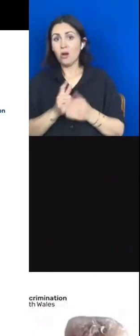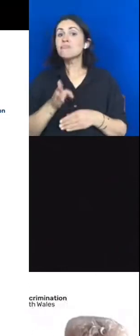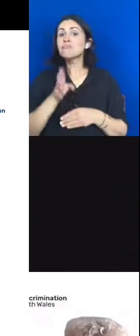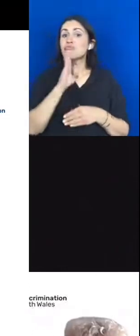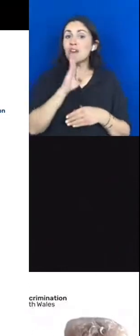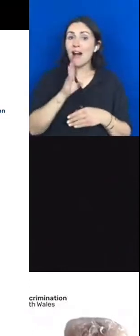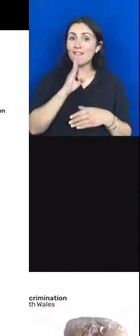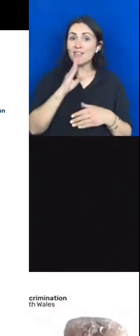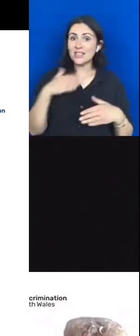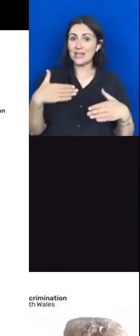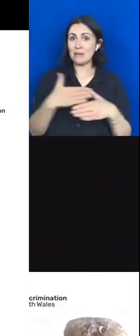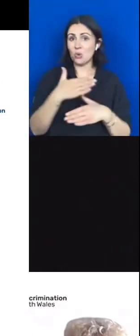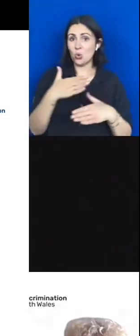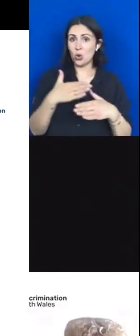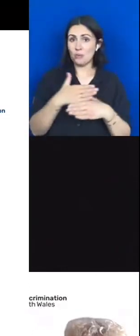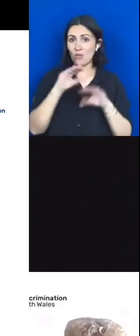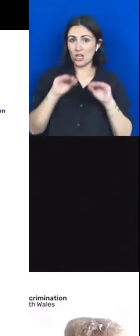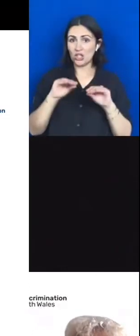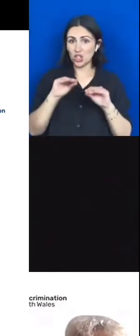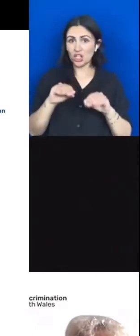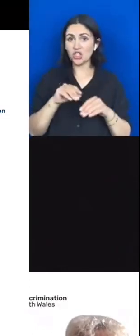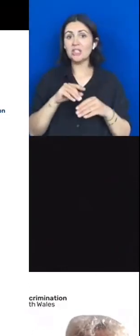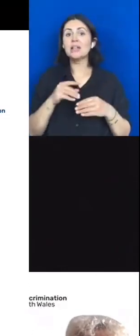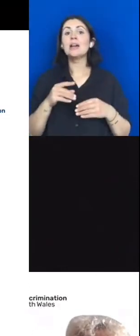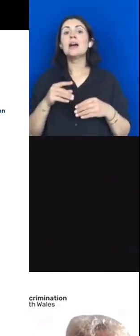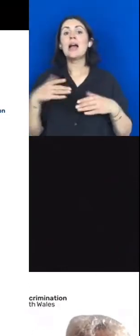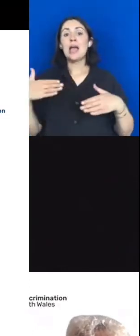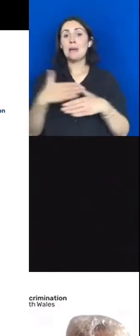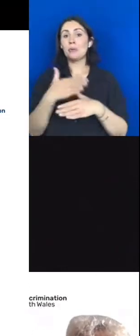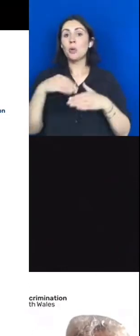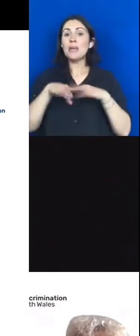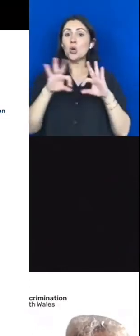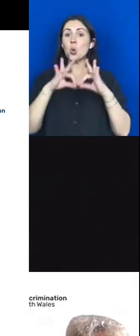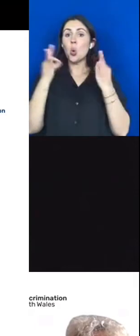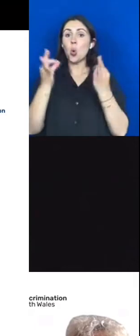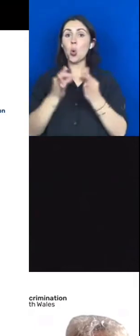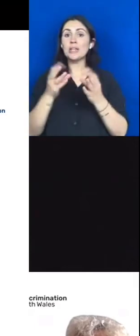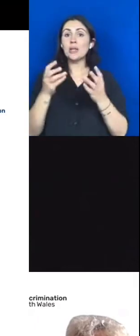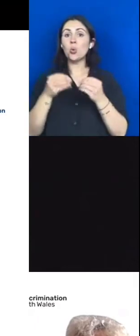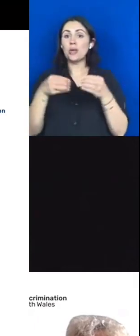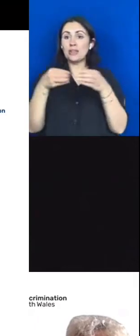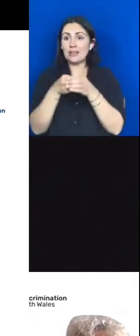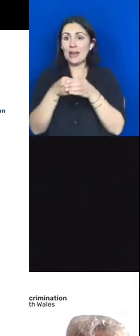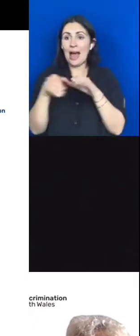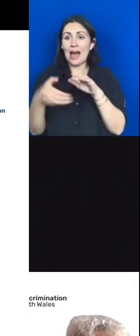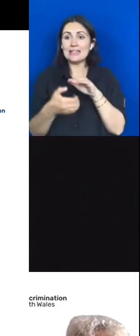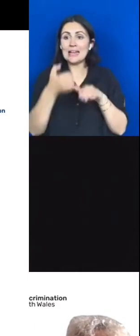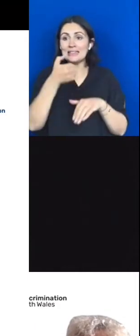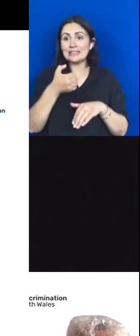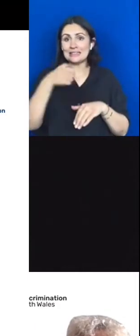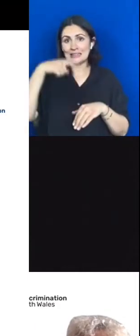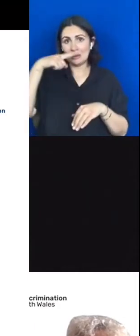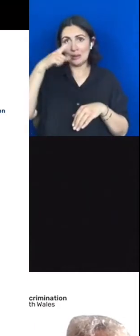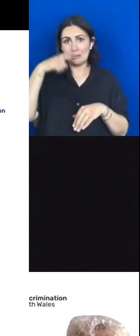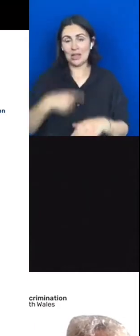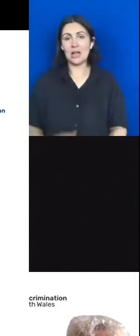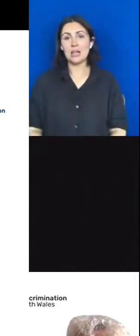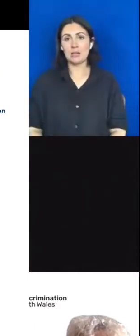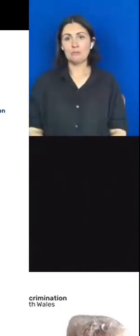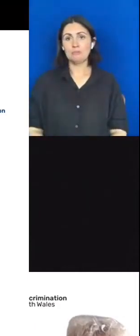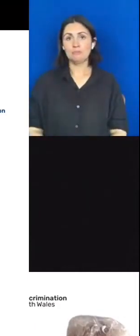institution, and employment in organisations that have less than 6 employees.